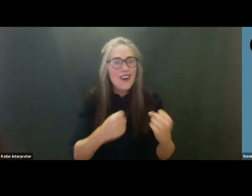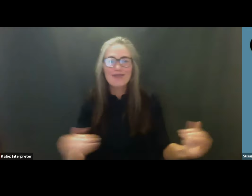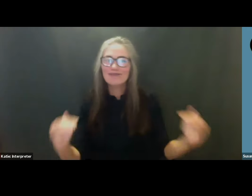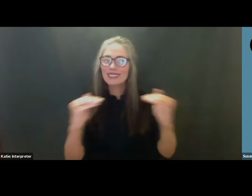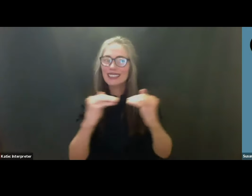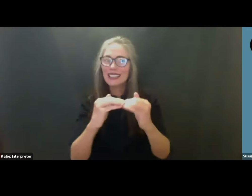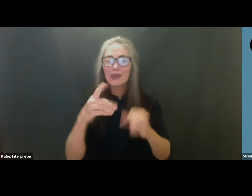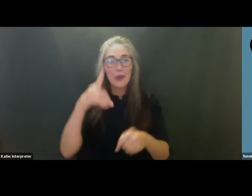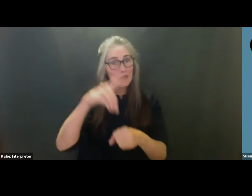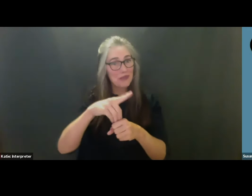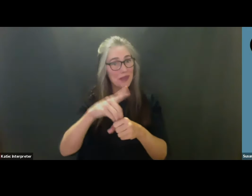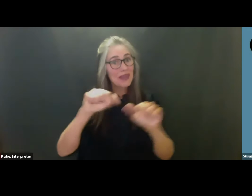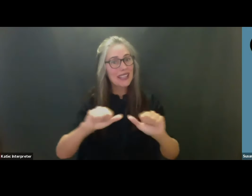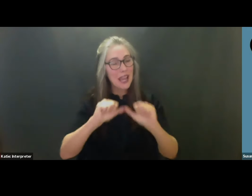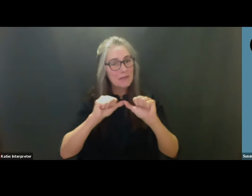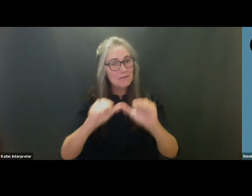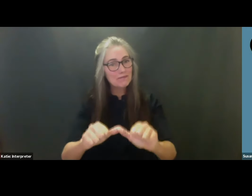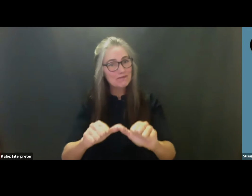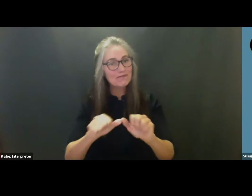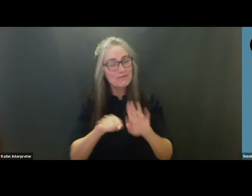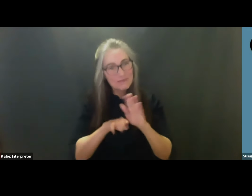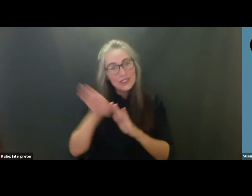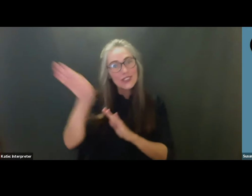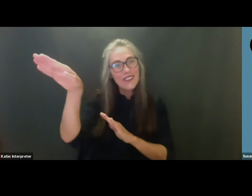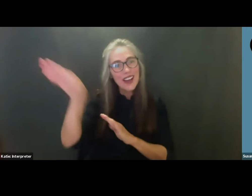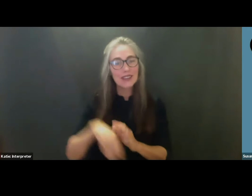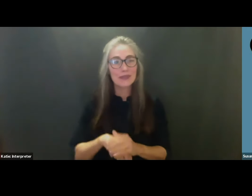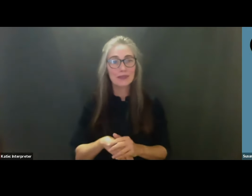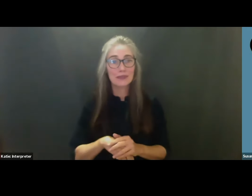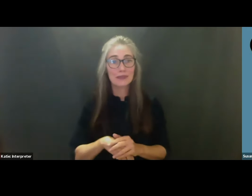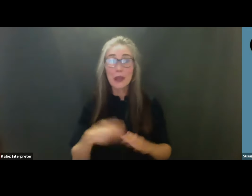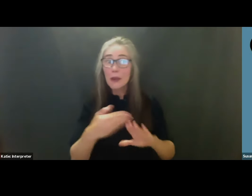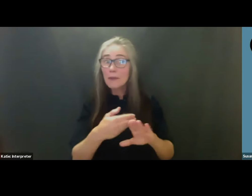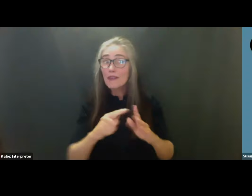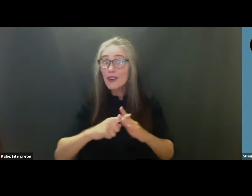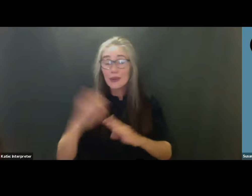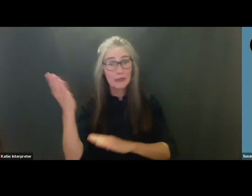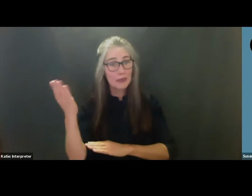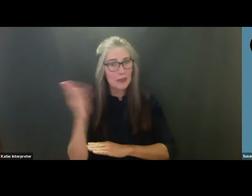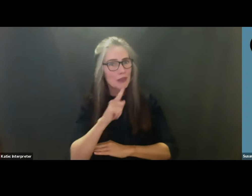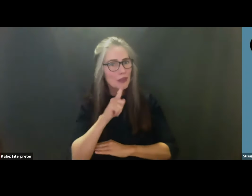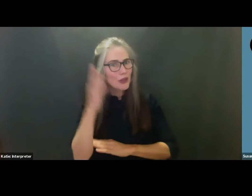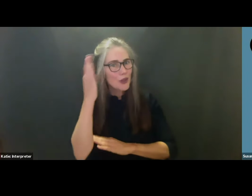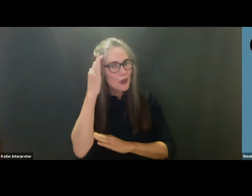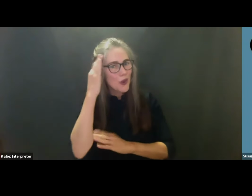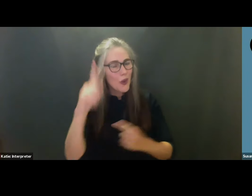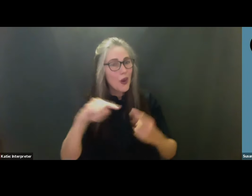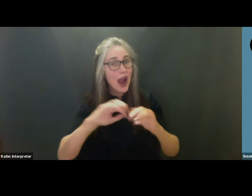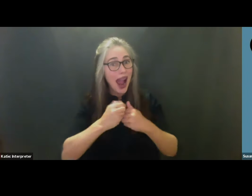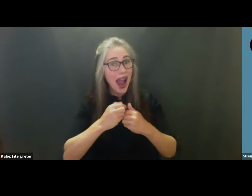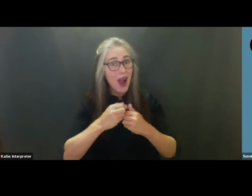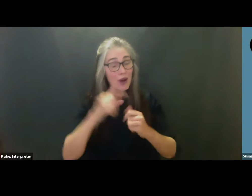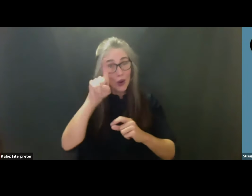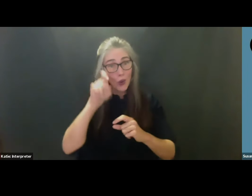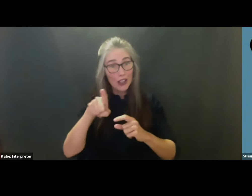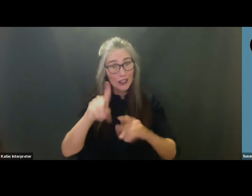speaker, I want to make sure that our audience is aware of the question and answer function on the screen. Audience members can submit questions to